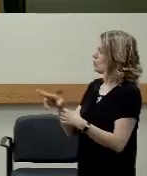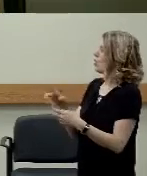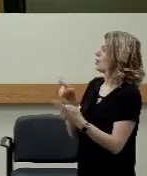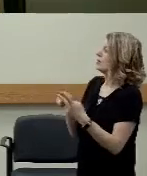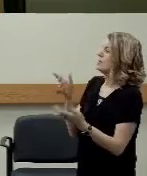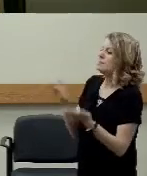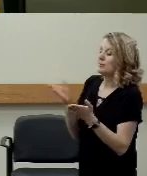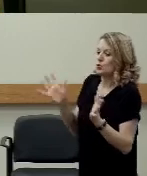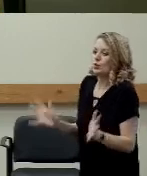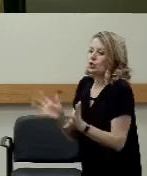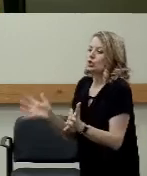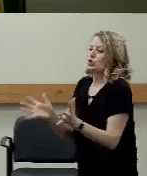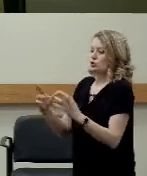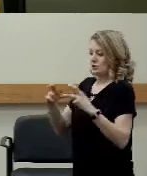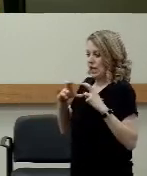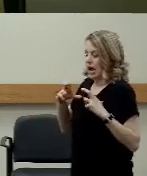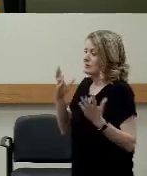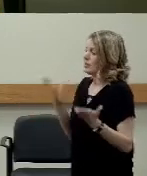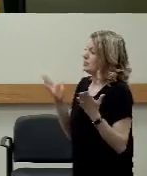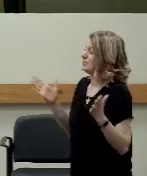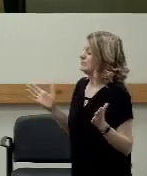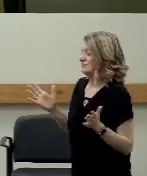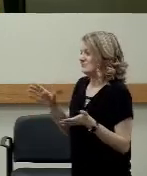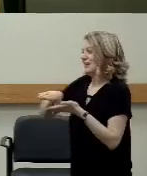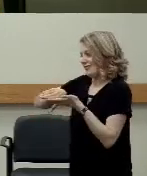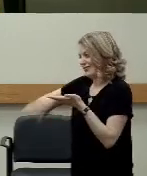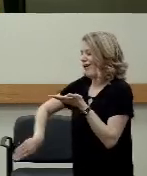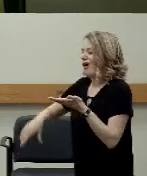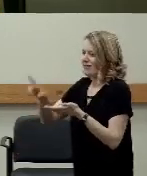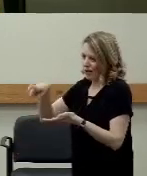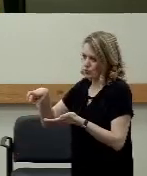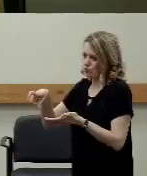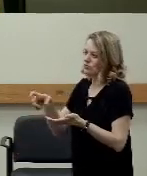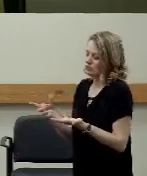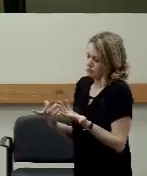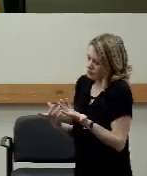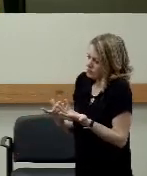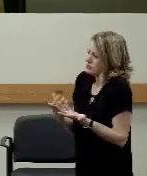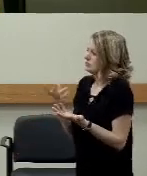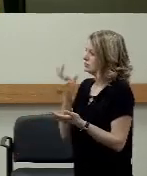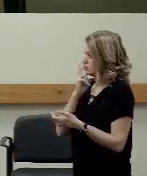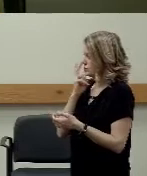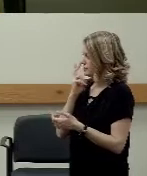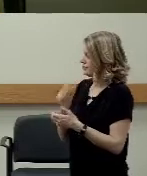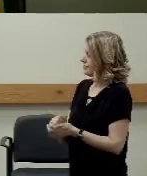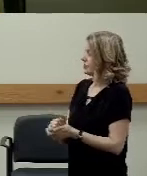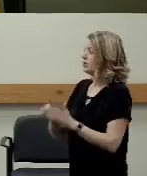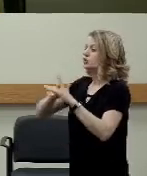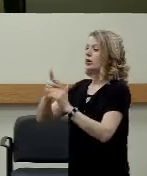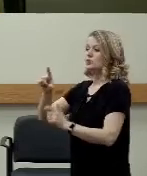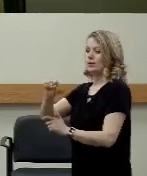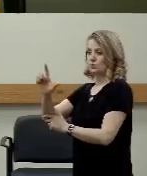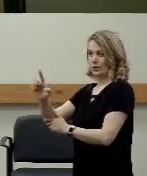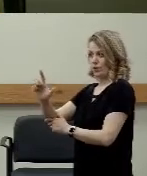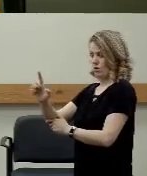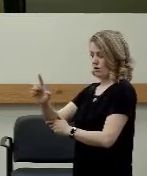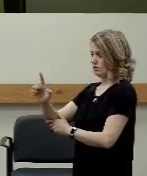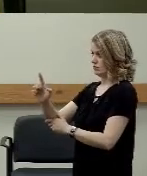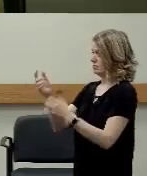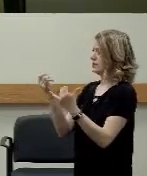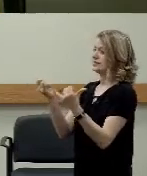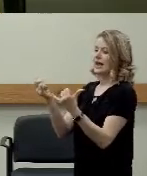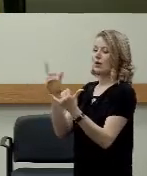or furloughs or layoffs. That's inevitable. And then going into 2021, now's the time for us to